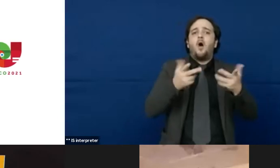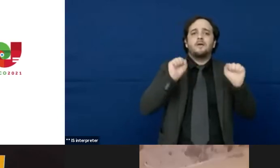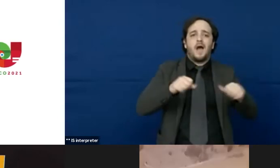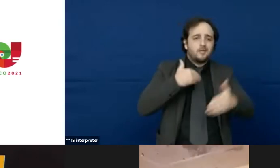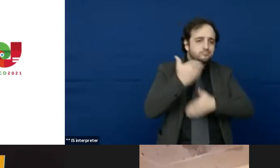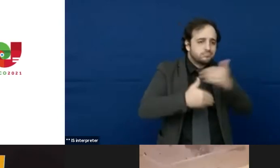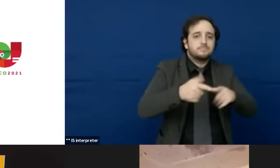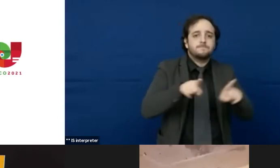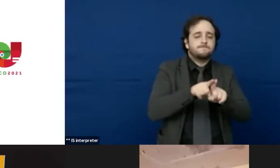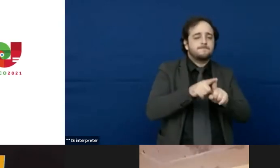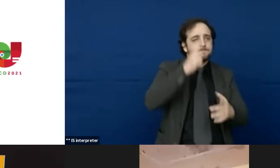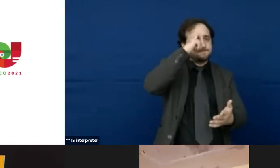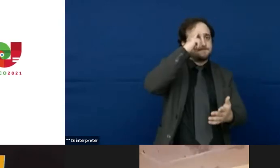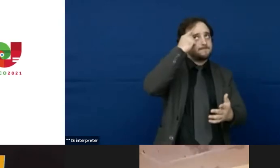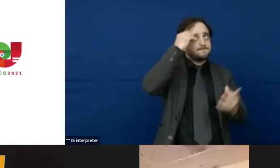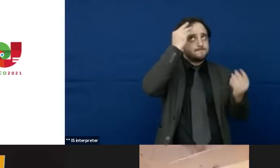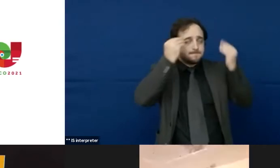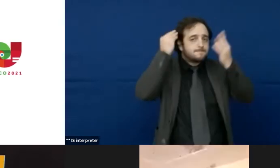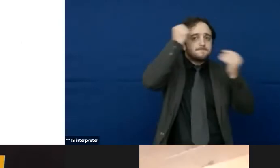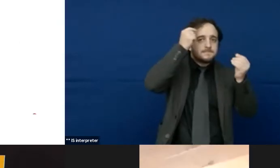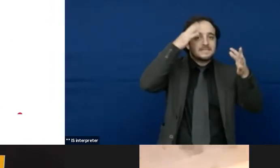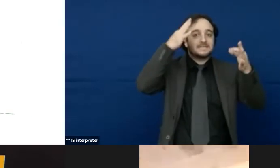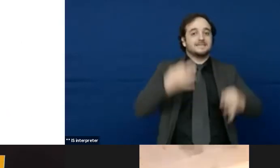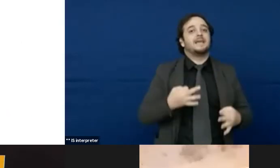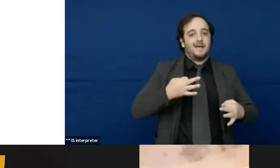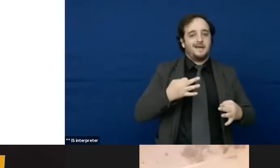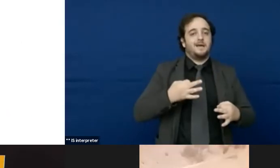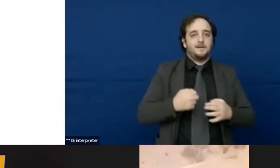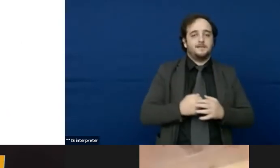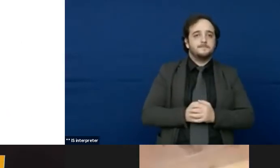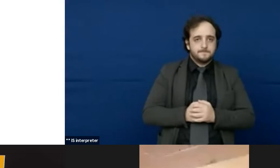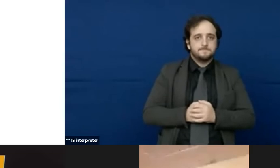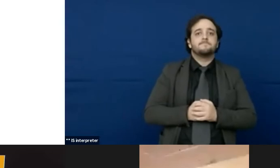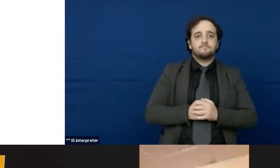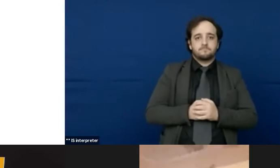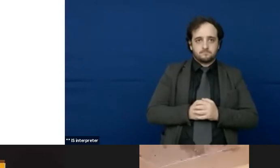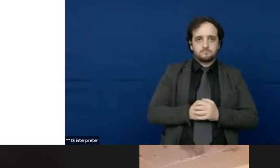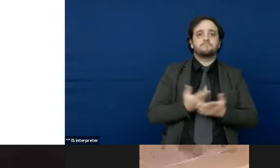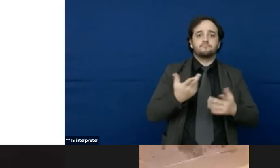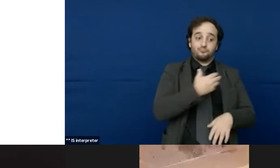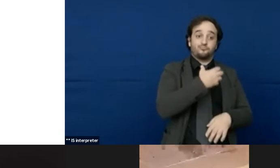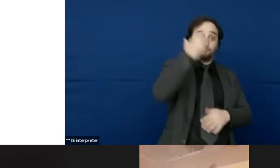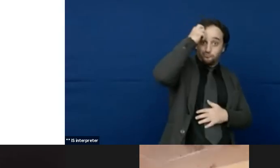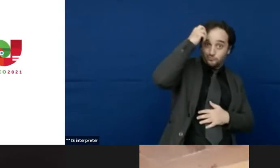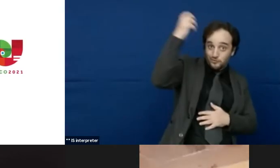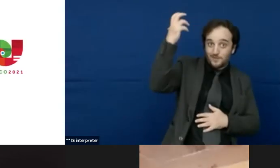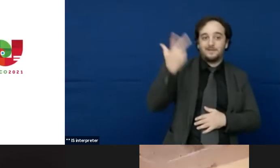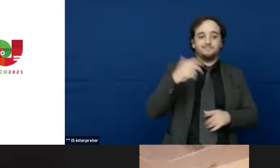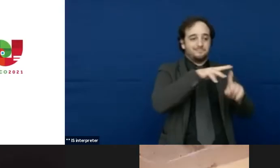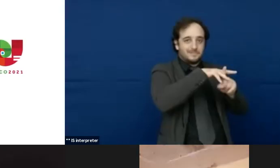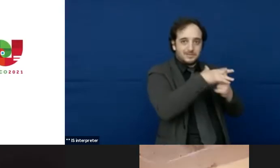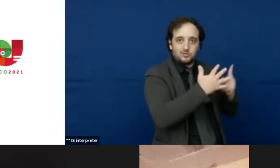designing programs, et cetera, and providing a space to allow for best practice exchanges to be shared